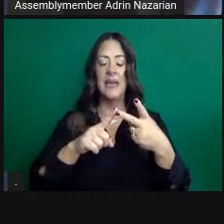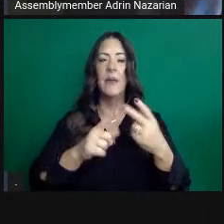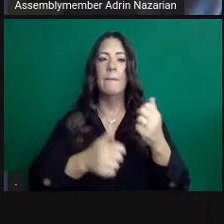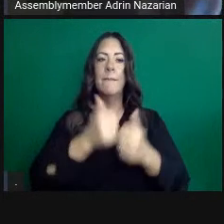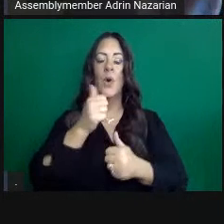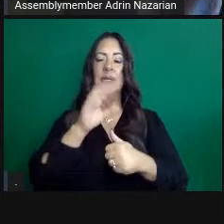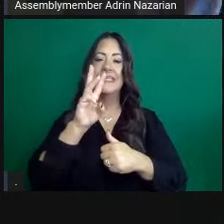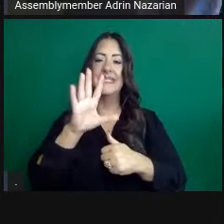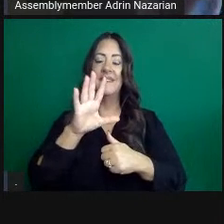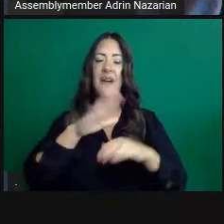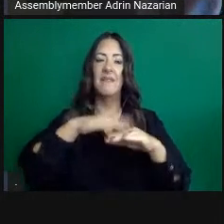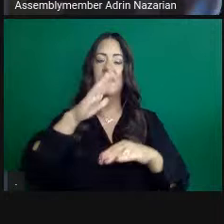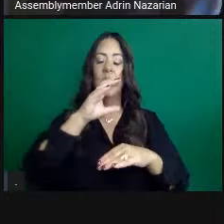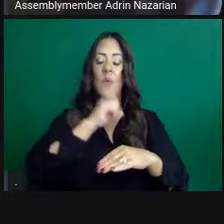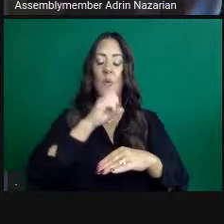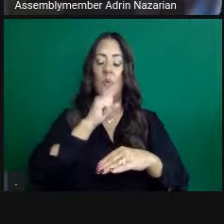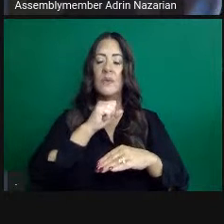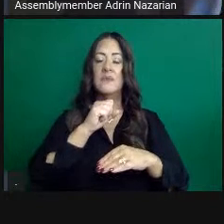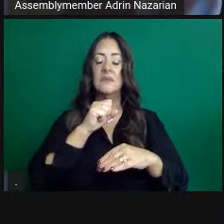65-year-old plus